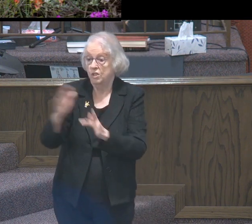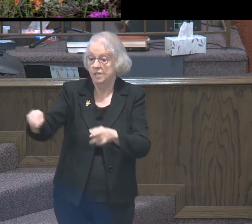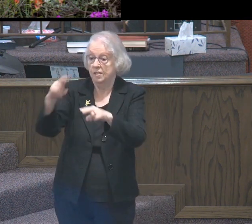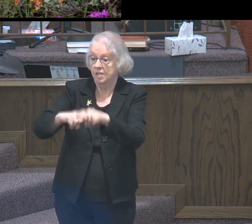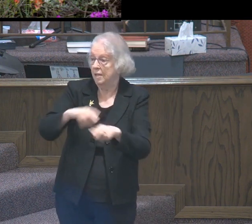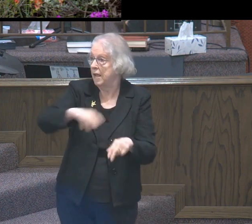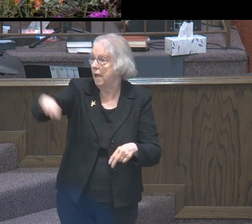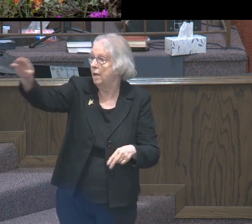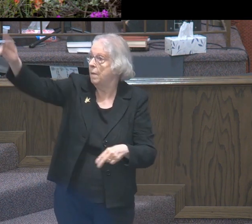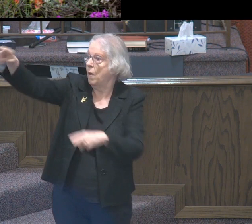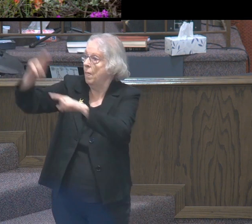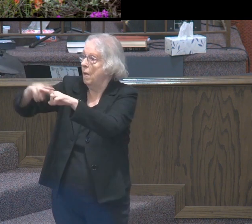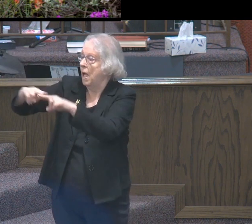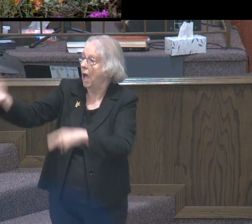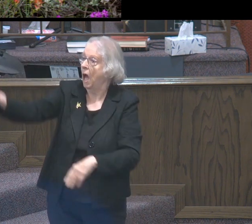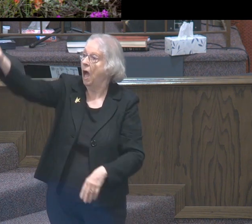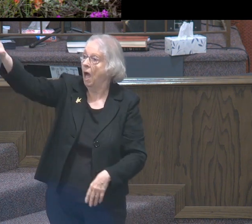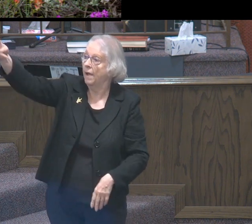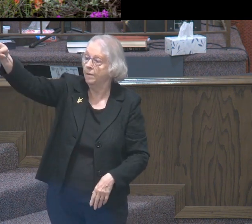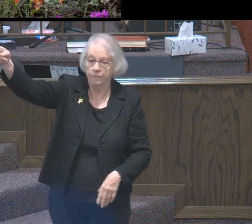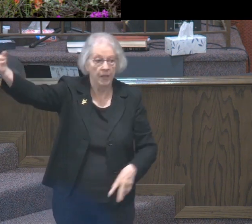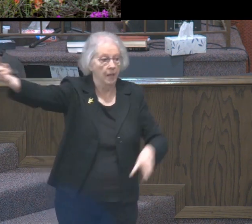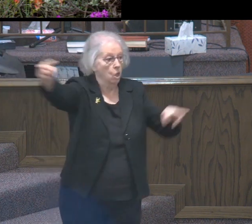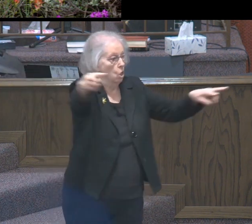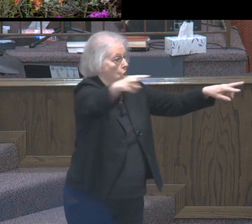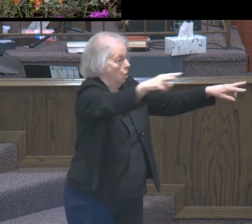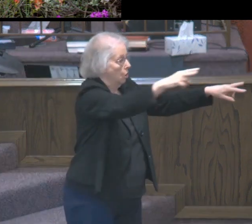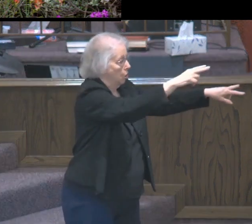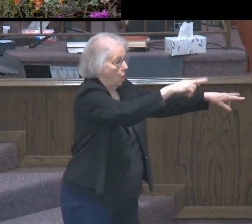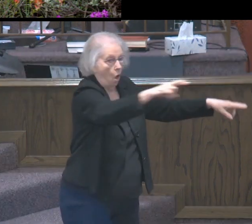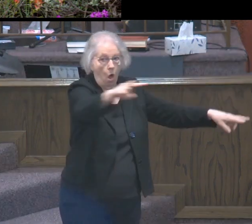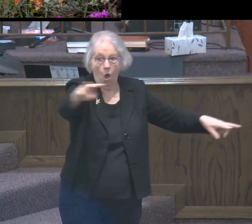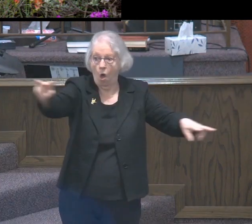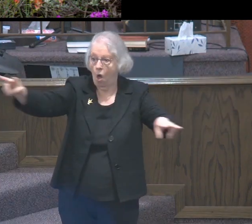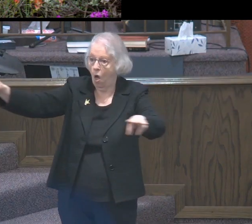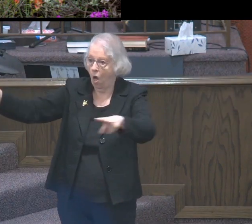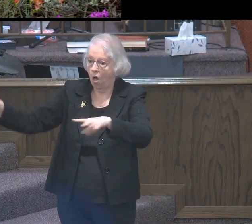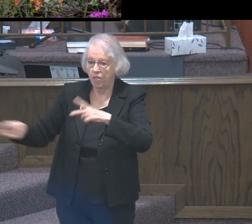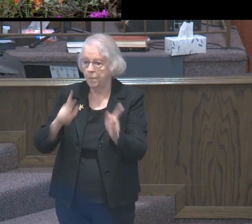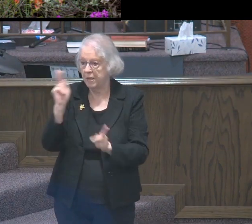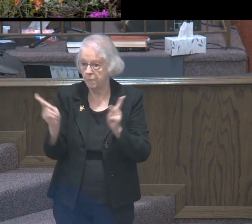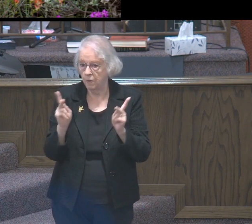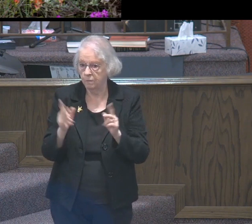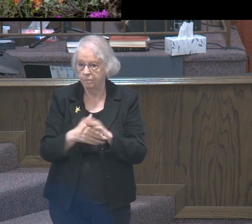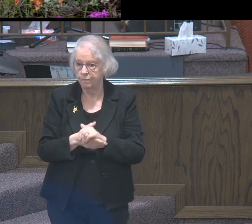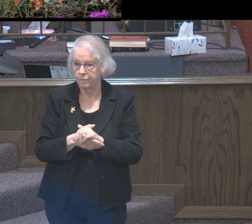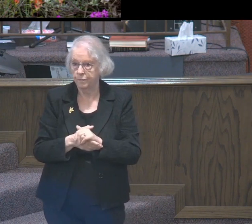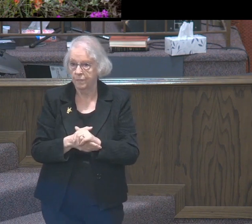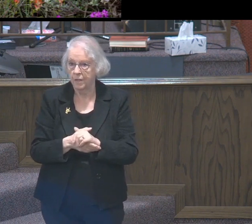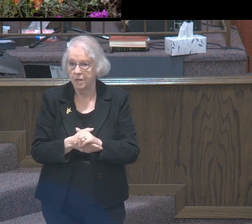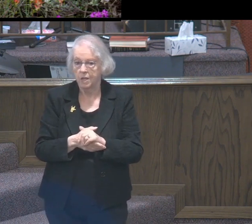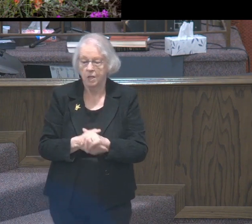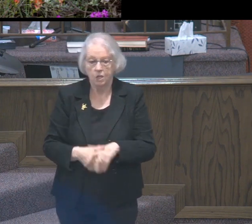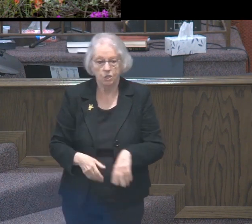if you were a follower of Jesus, all right, one of the things that you would probably notice about